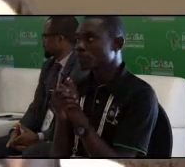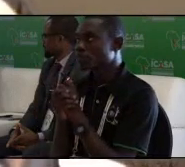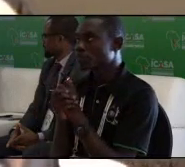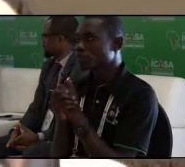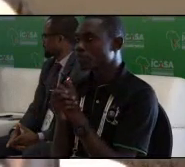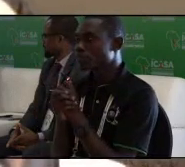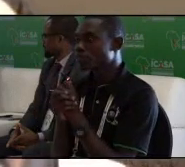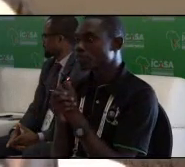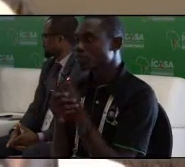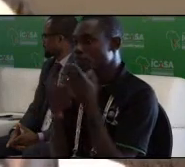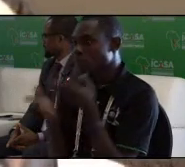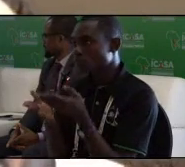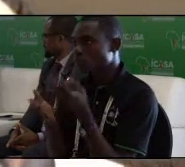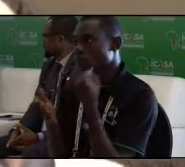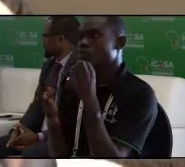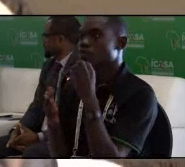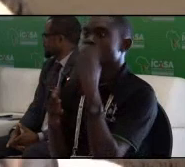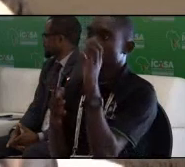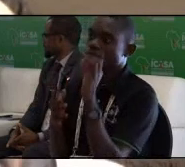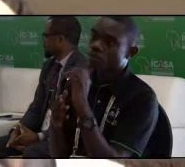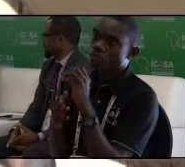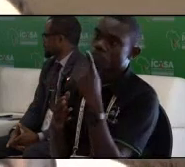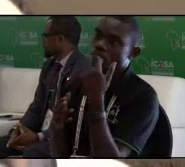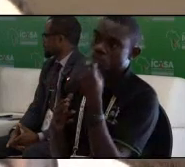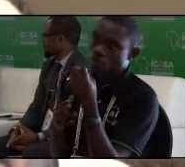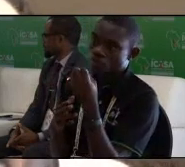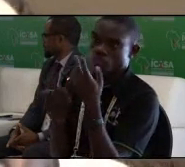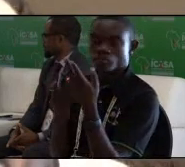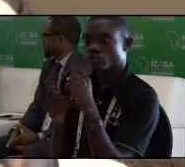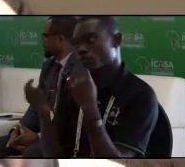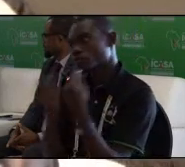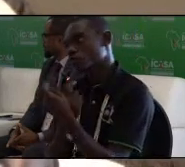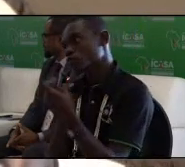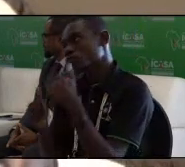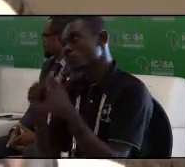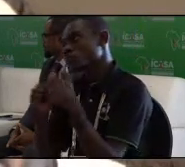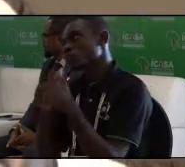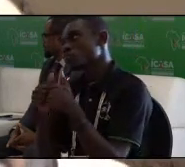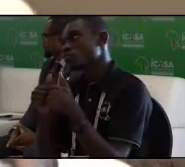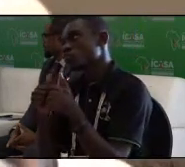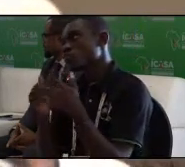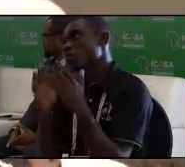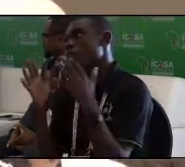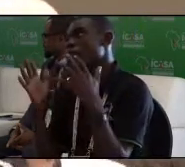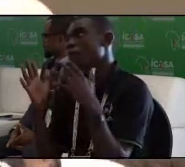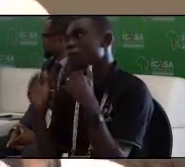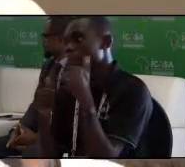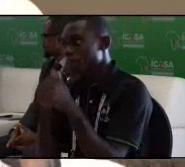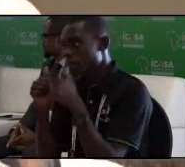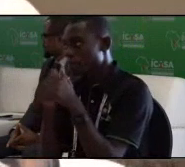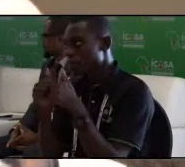Is the split, this ratio of 30-70, is it changing in any way? Which products are they consuming most, and